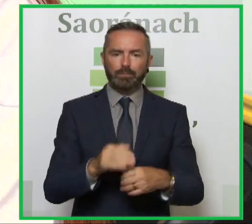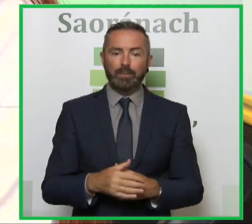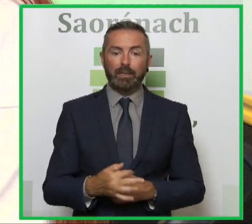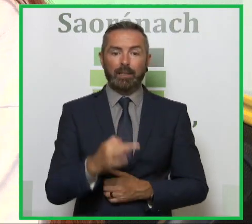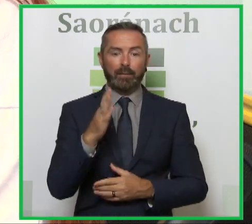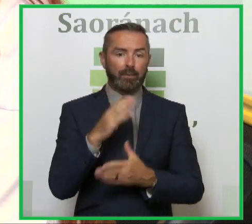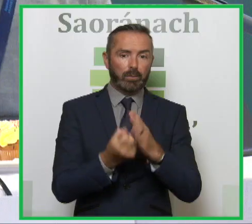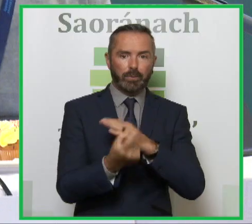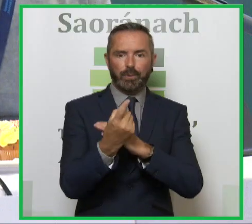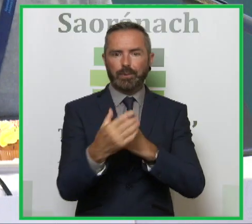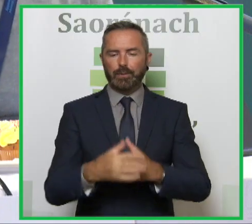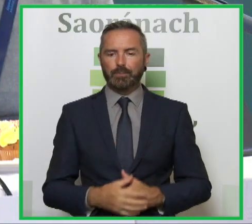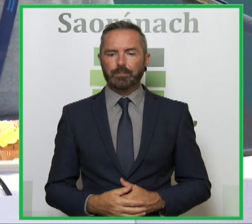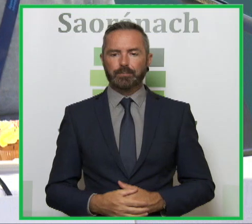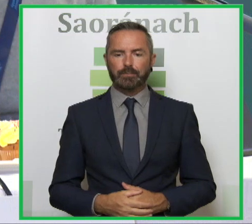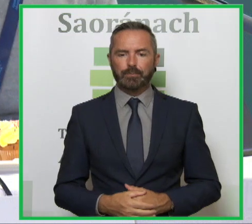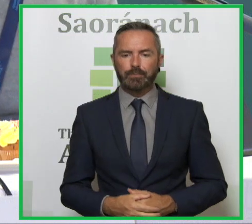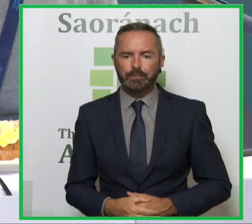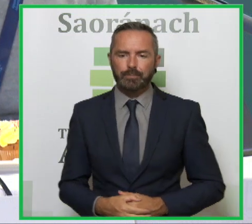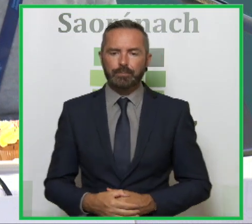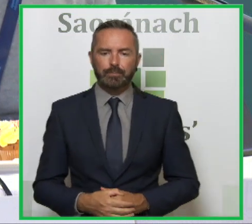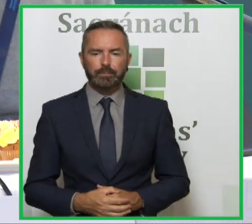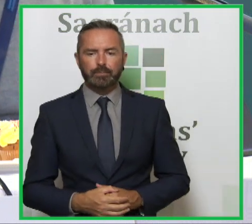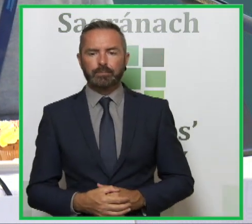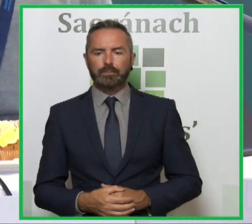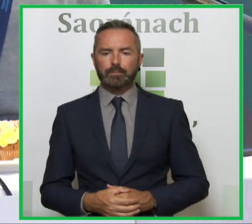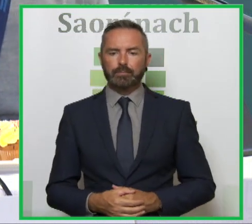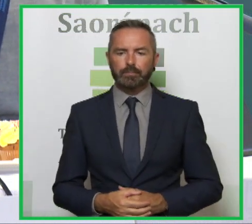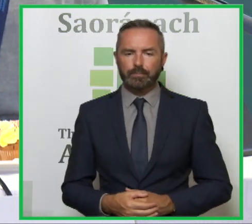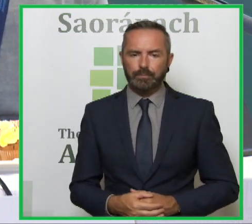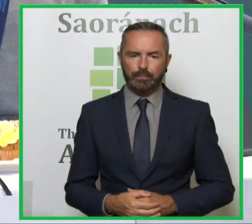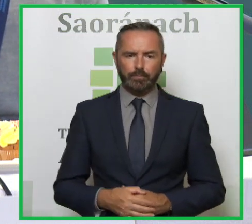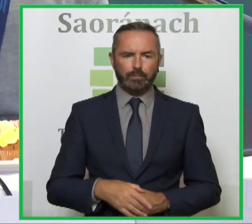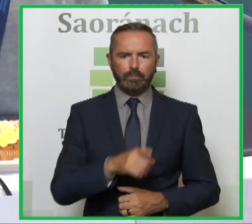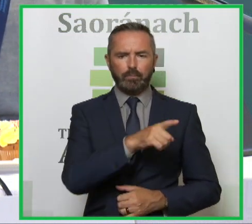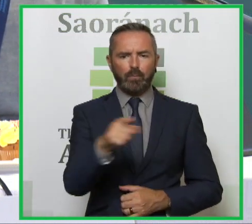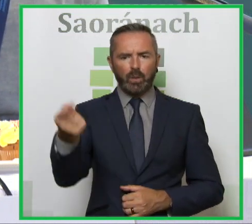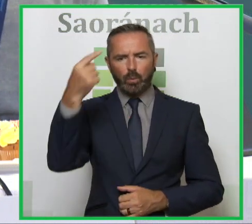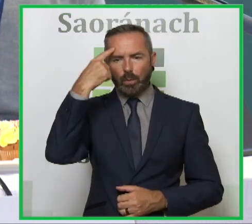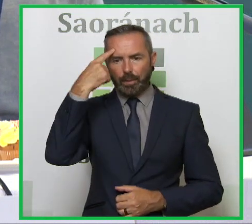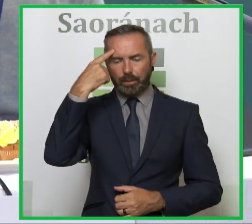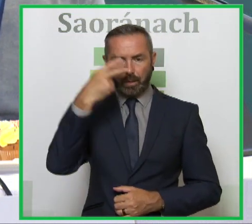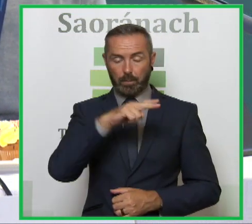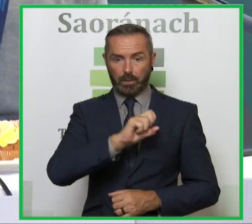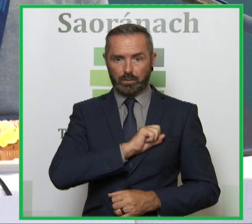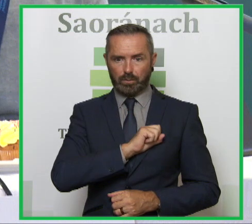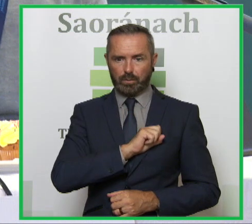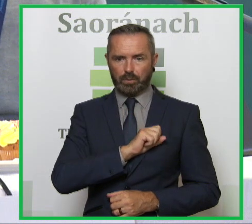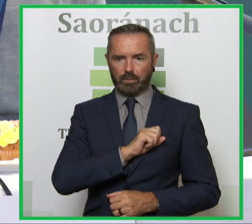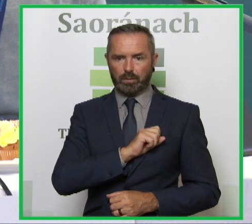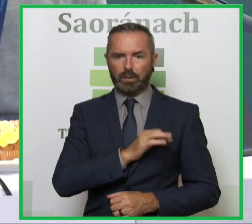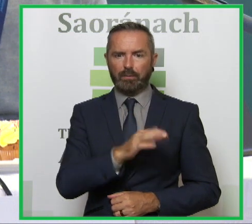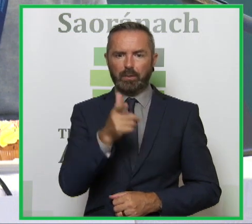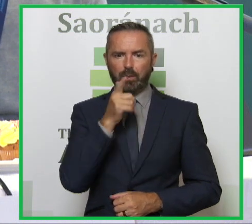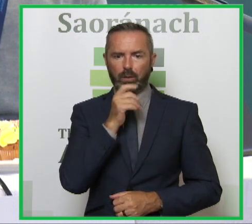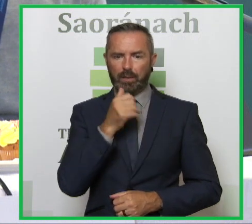facing it. Thanks, Ive. So yeah, and do you think, I don't know from speaking to you, you've said it's had